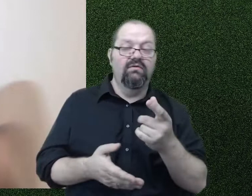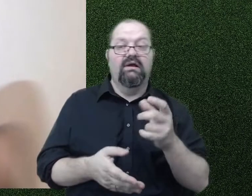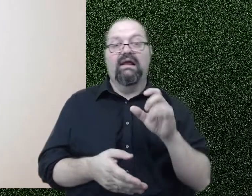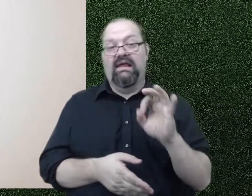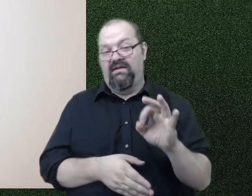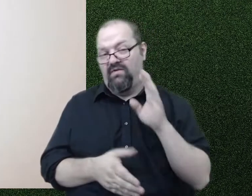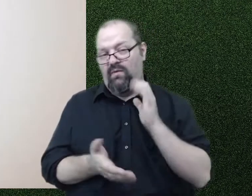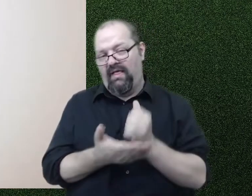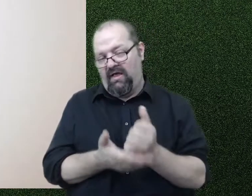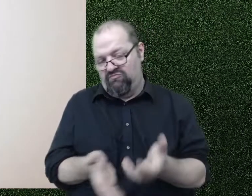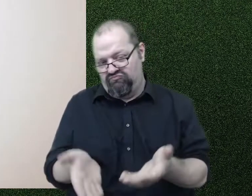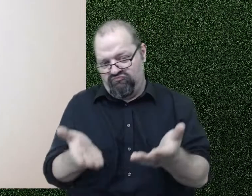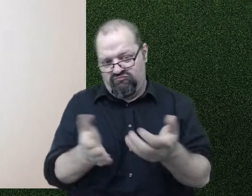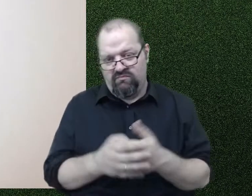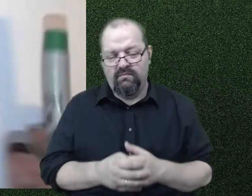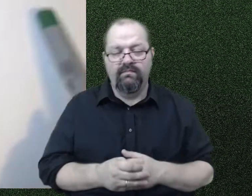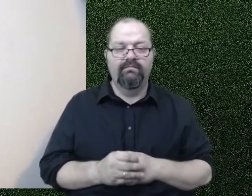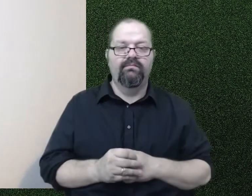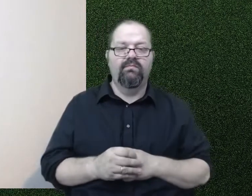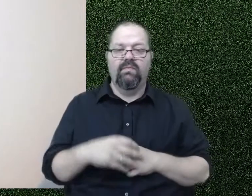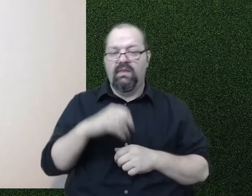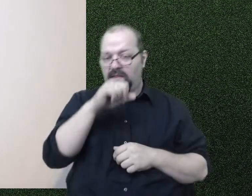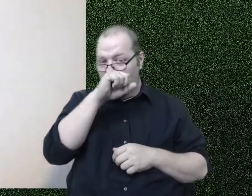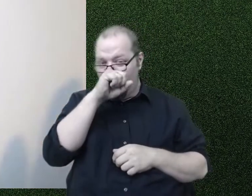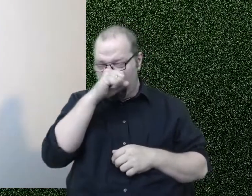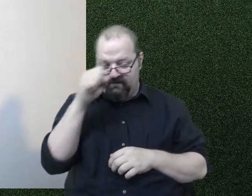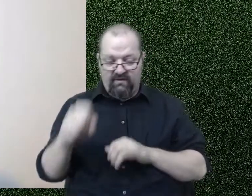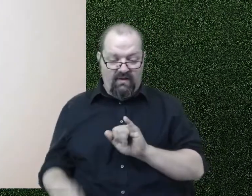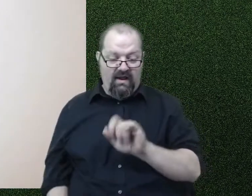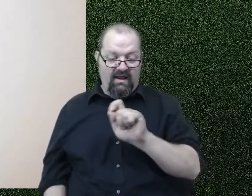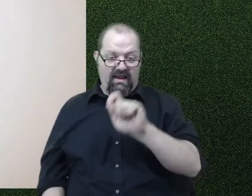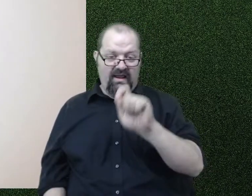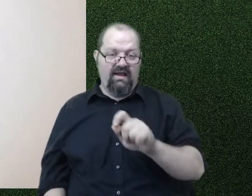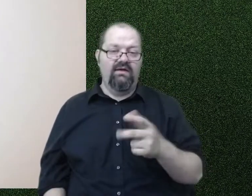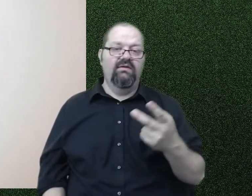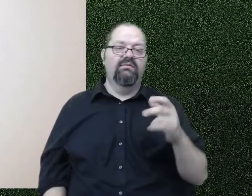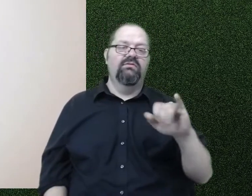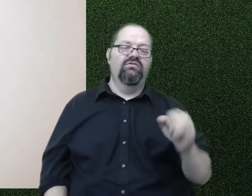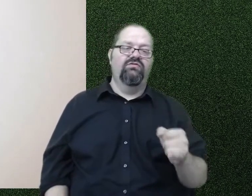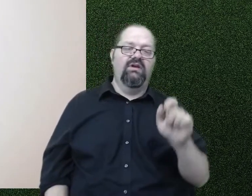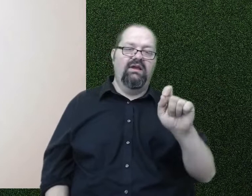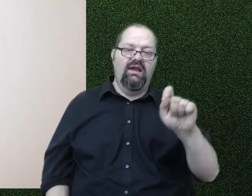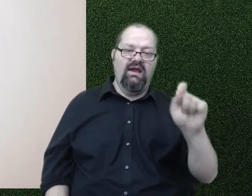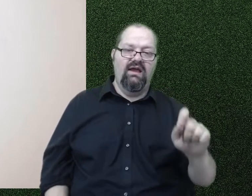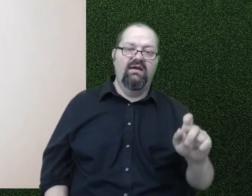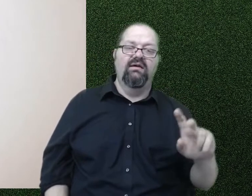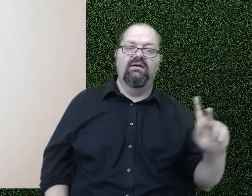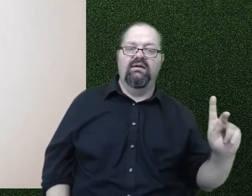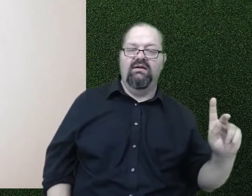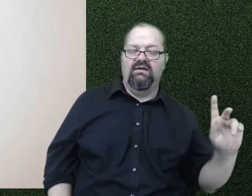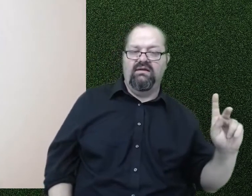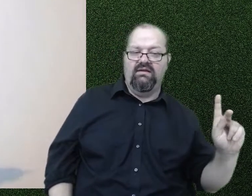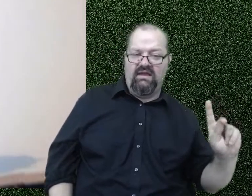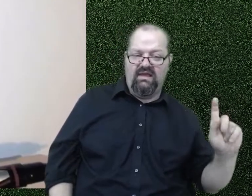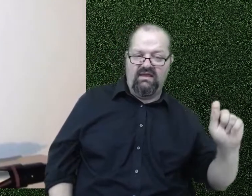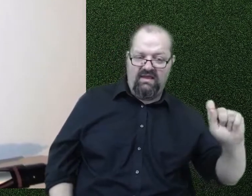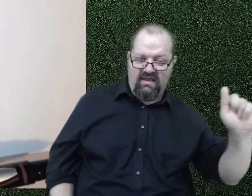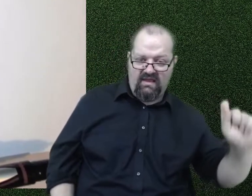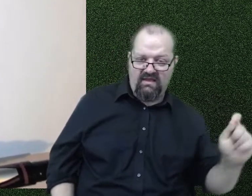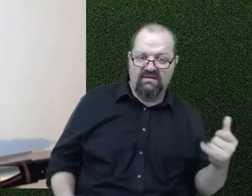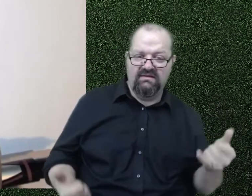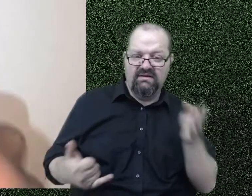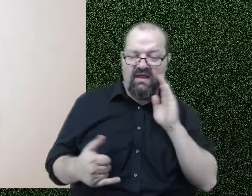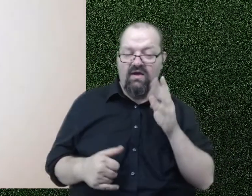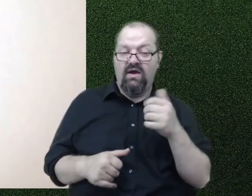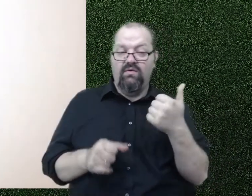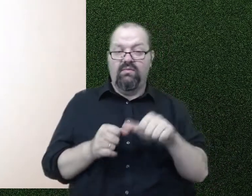I mentioned I hat, j hat, and k hat. Let's put these on here as well. I hat, remember, that is the